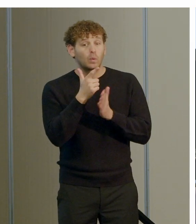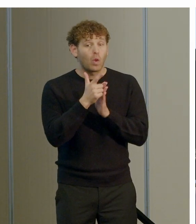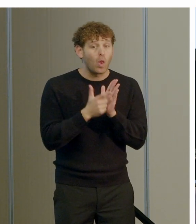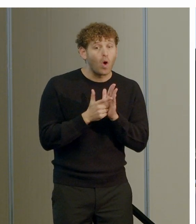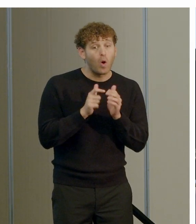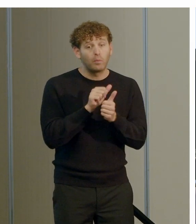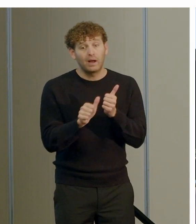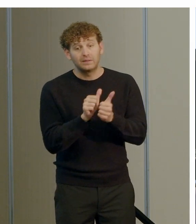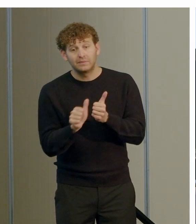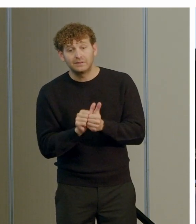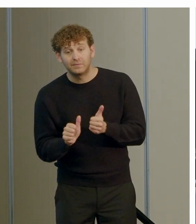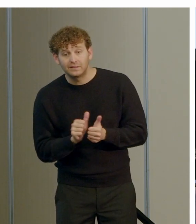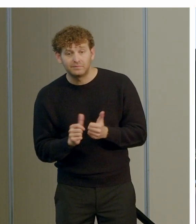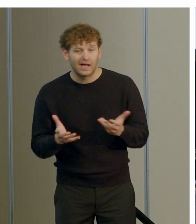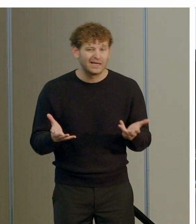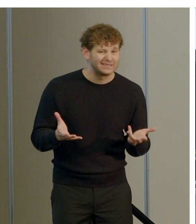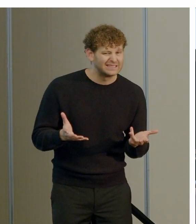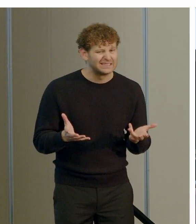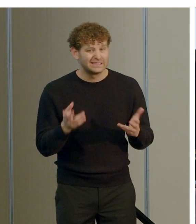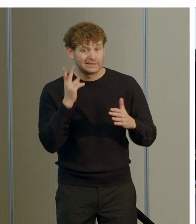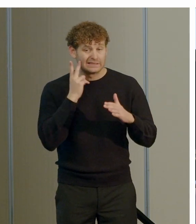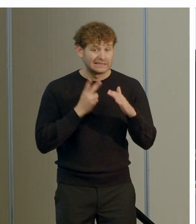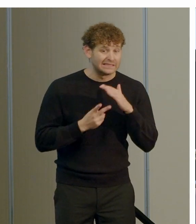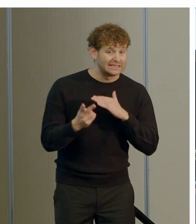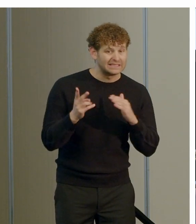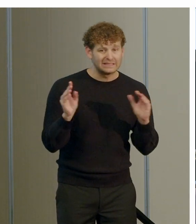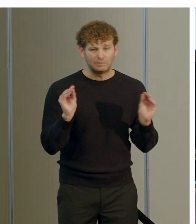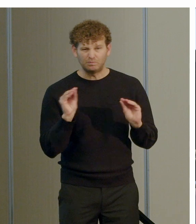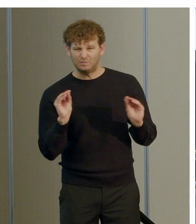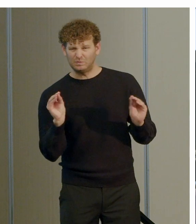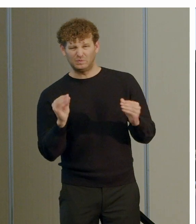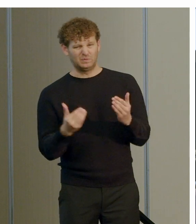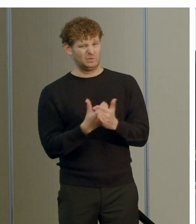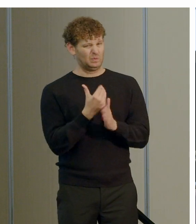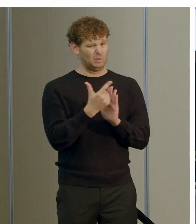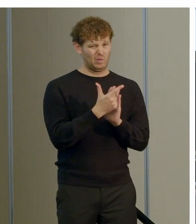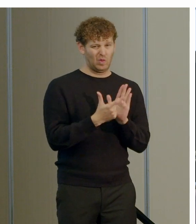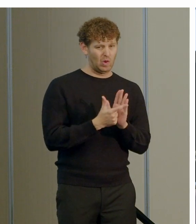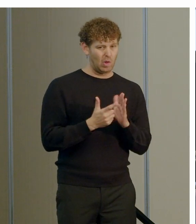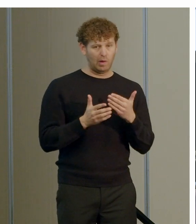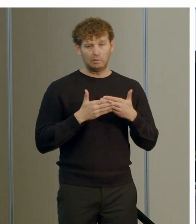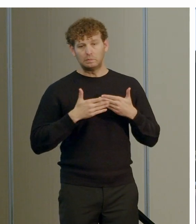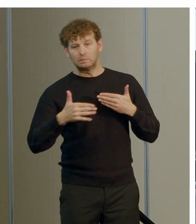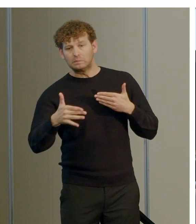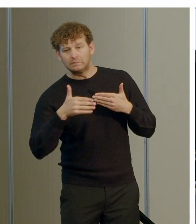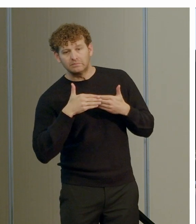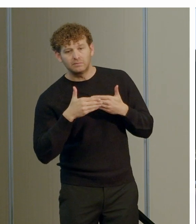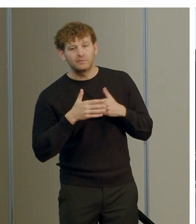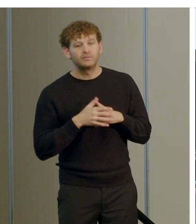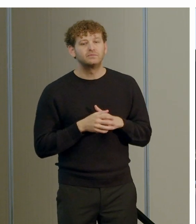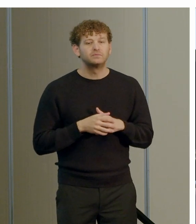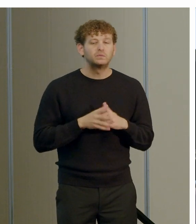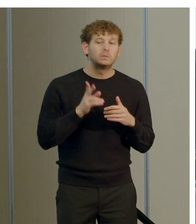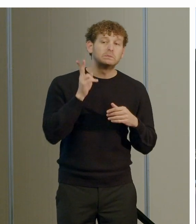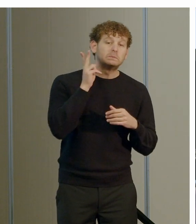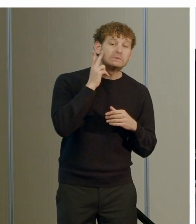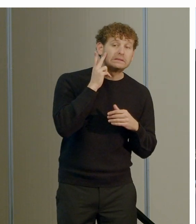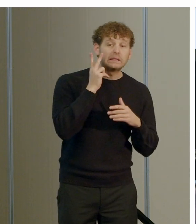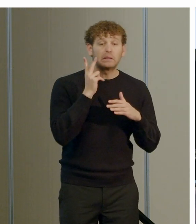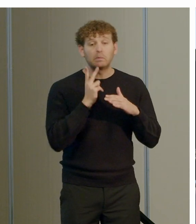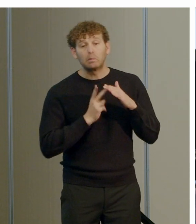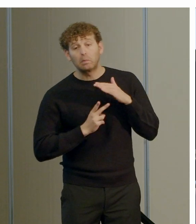is 0, okay? The other good guess or assumption is that we don't know